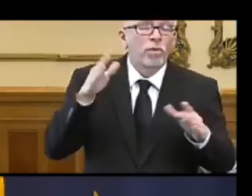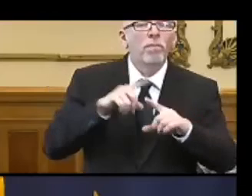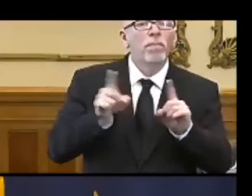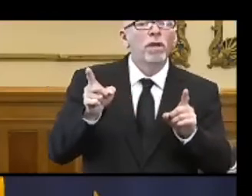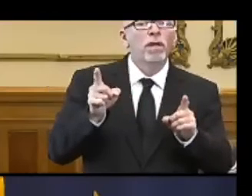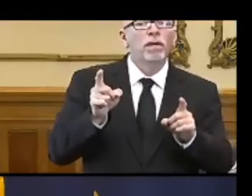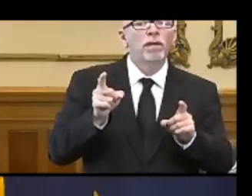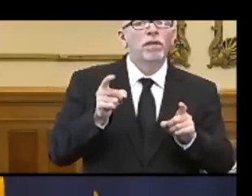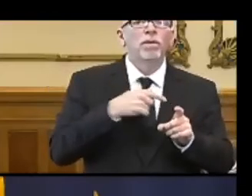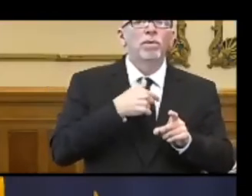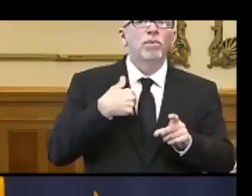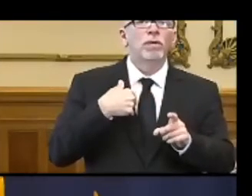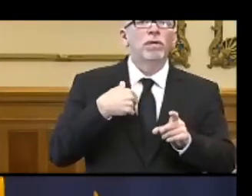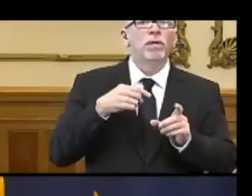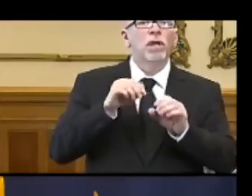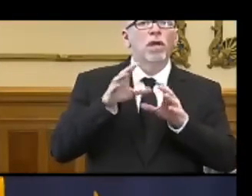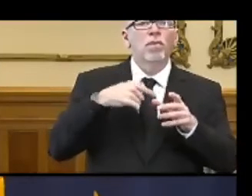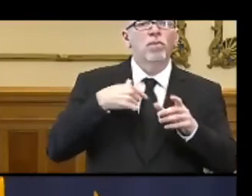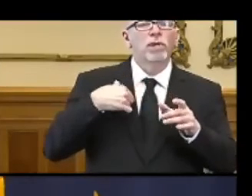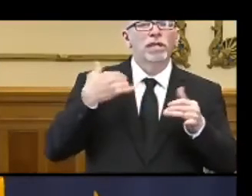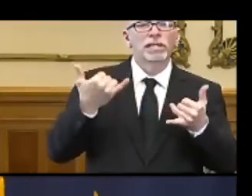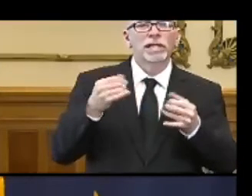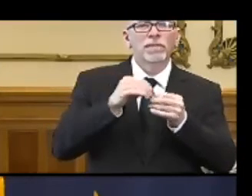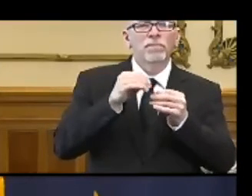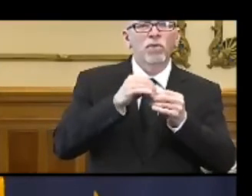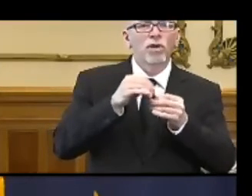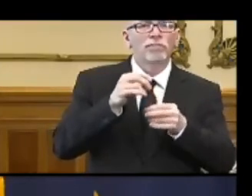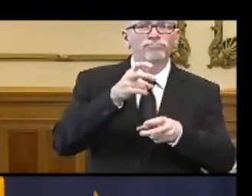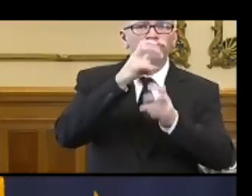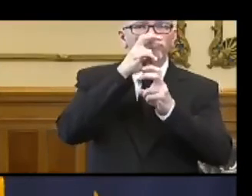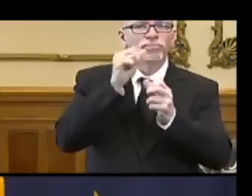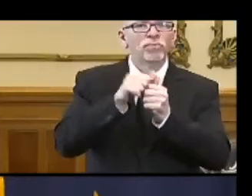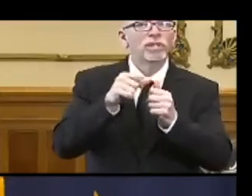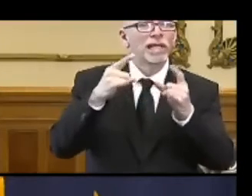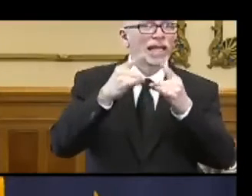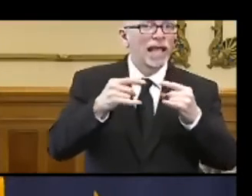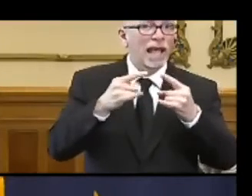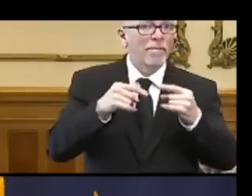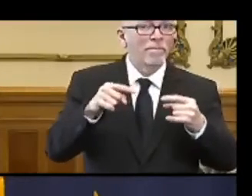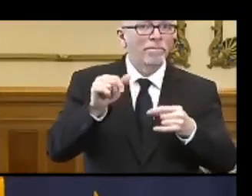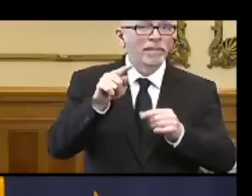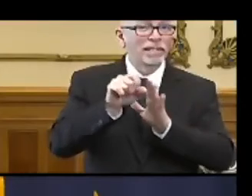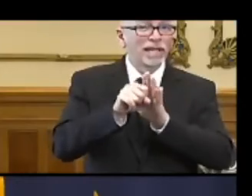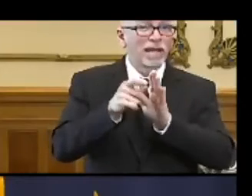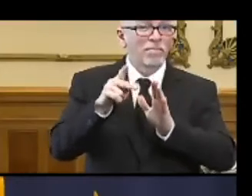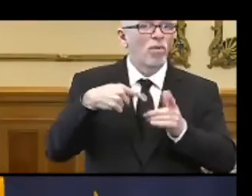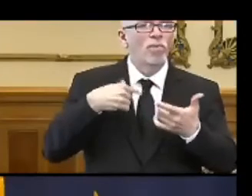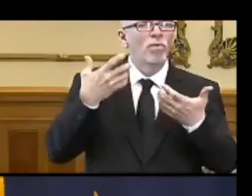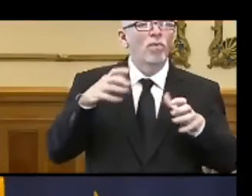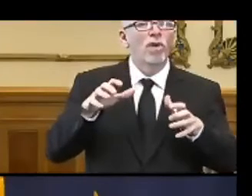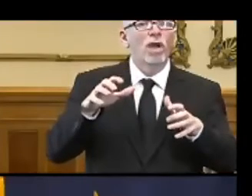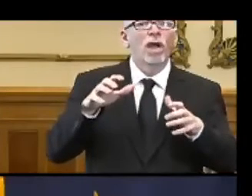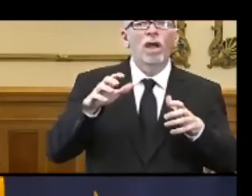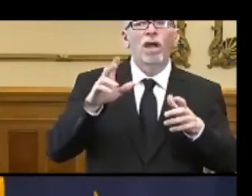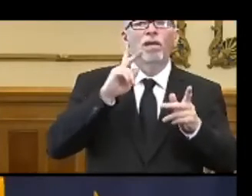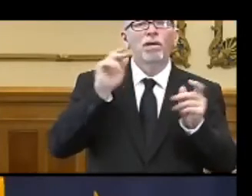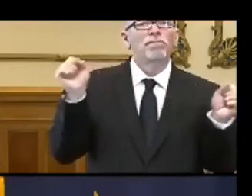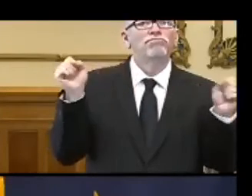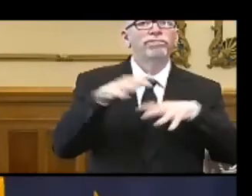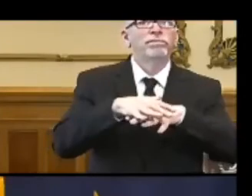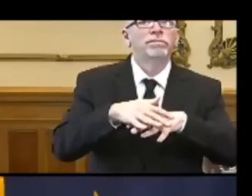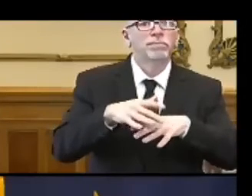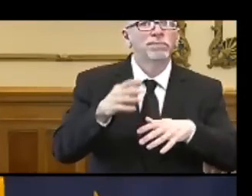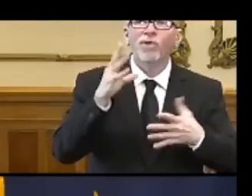obviously clamped down on our camping grounds at state parks because we didn't want these to be magnets. They're